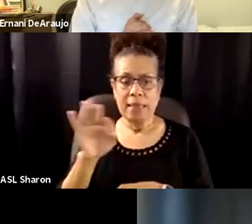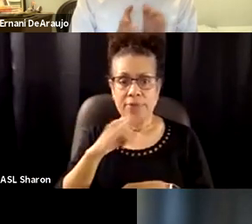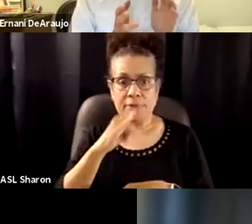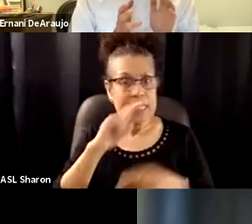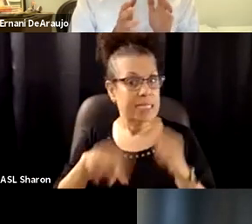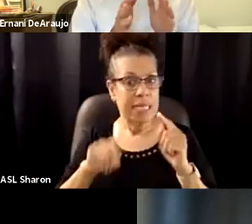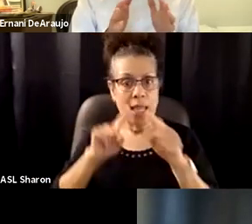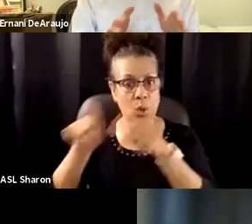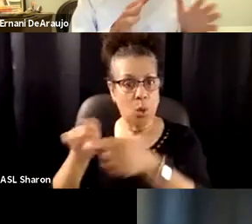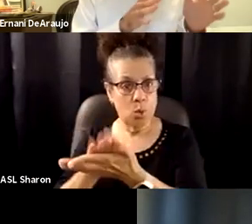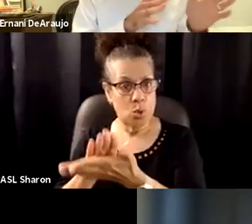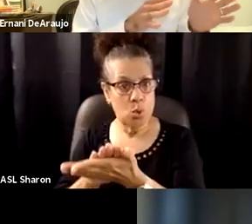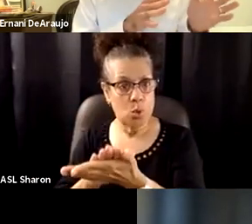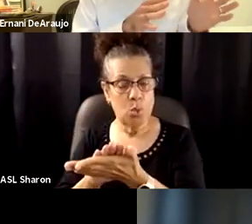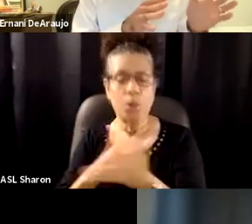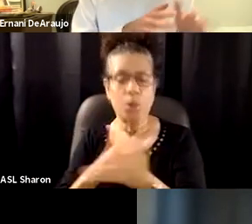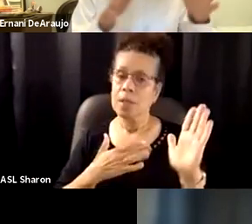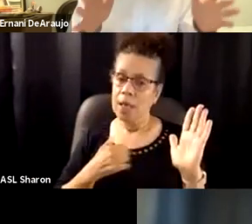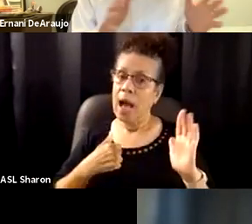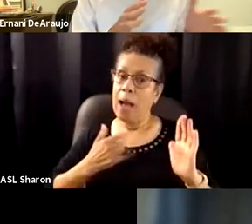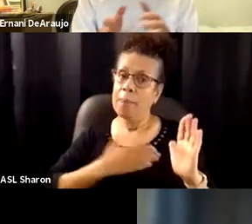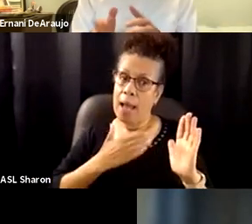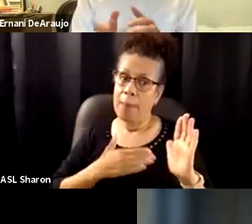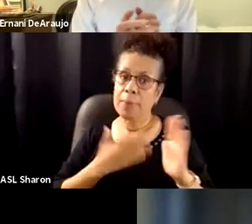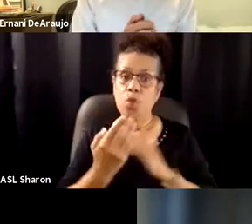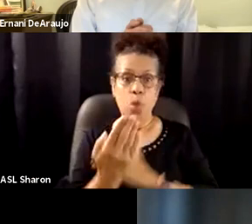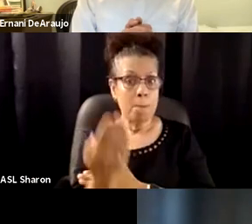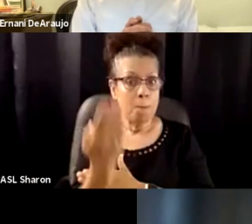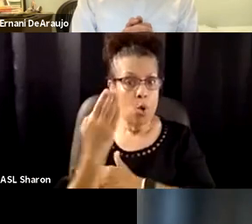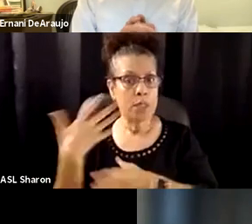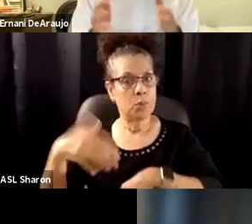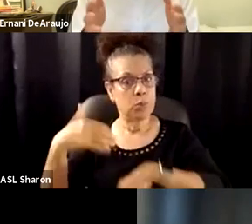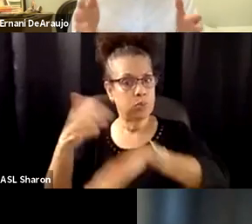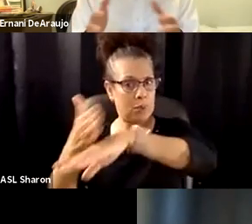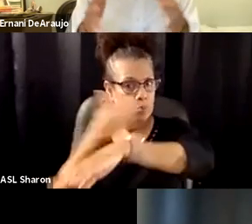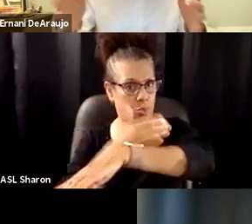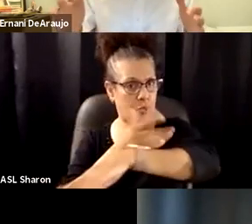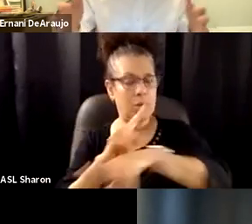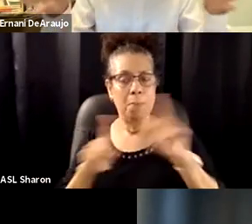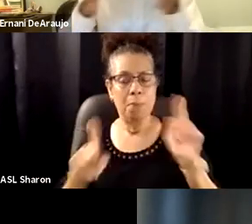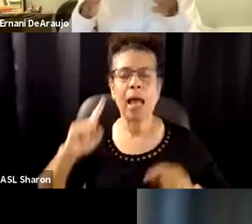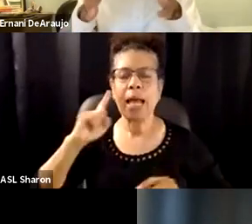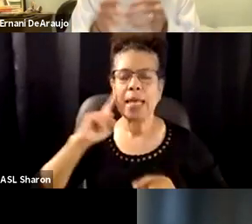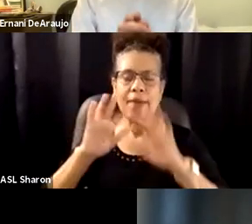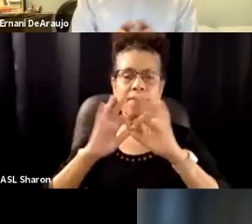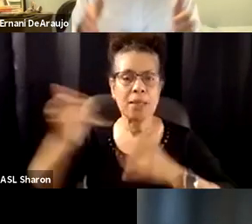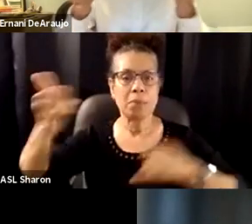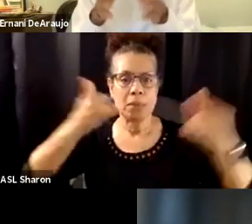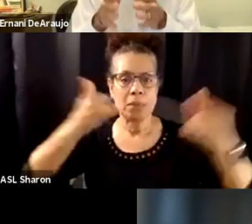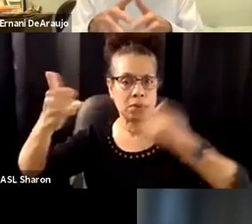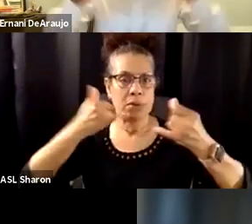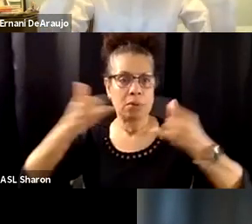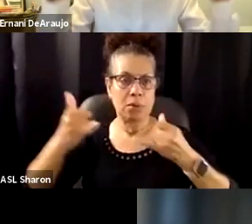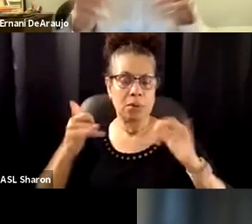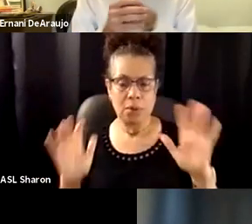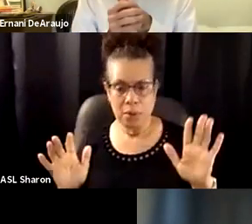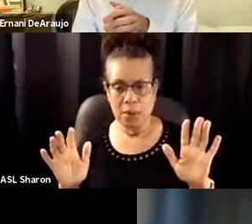school i'm happy to see that at least the mornings have improved but still hearing from families and you know i obviously hear a